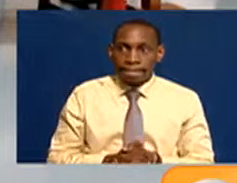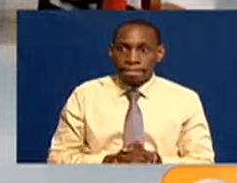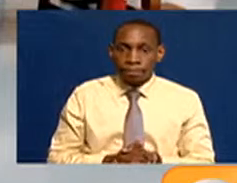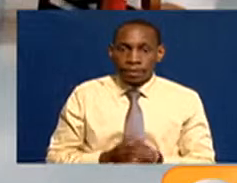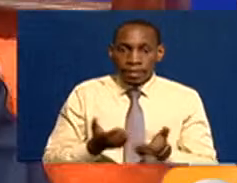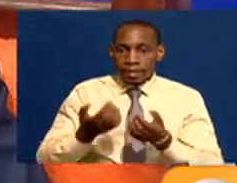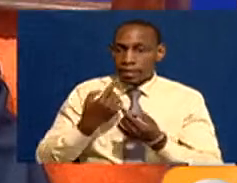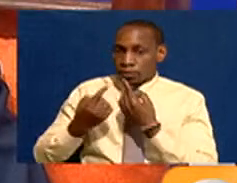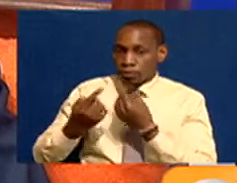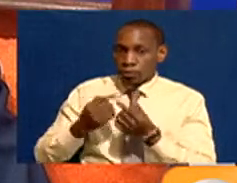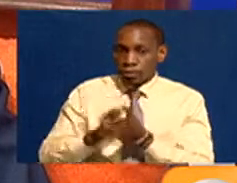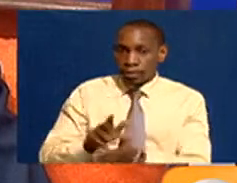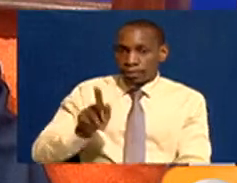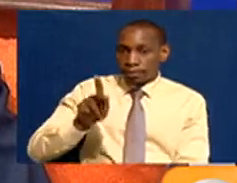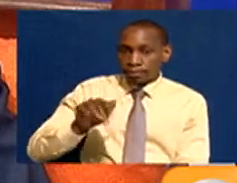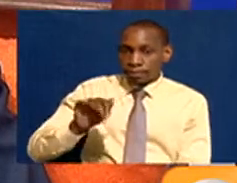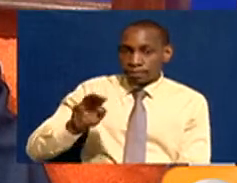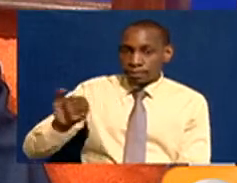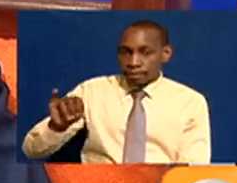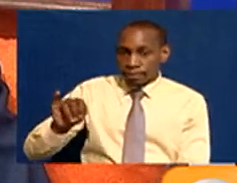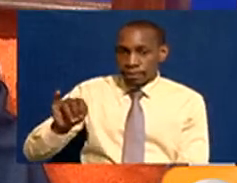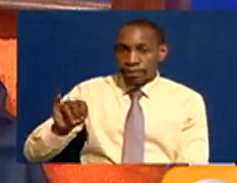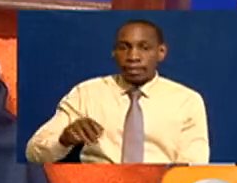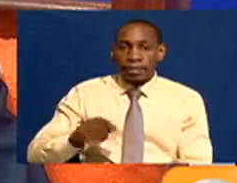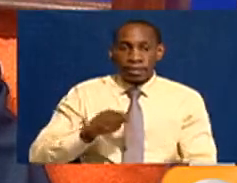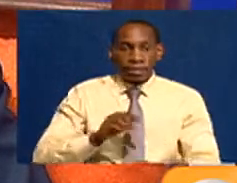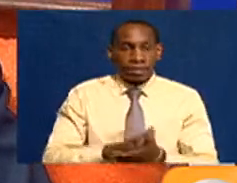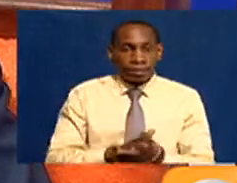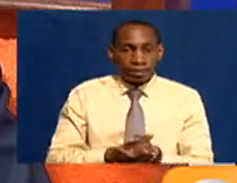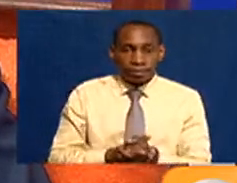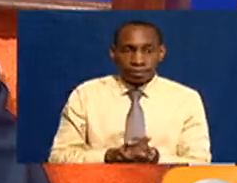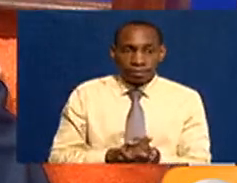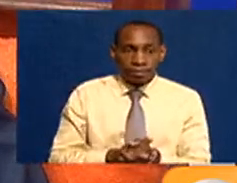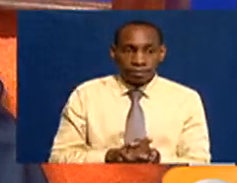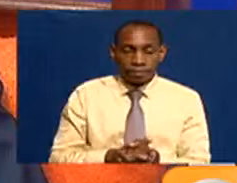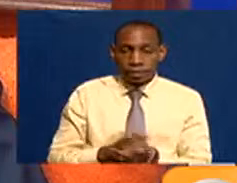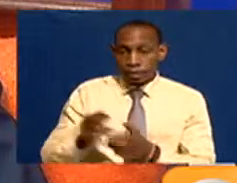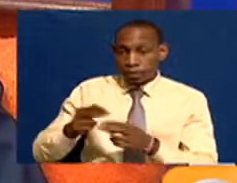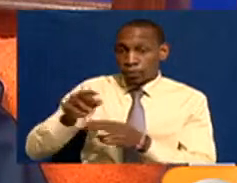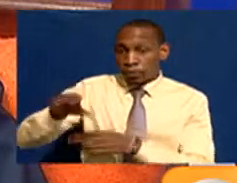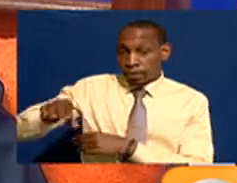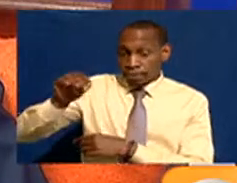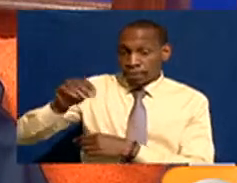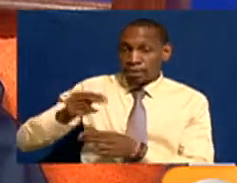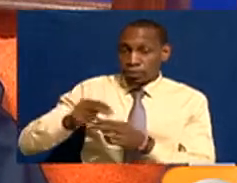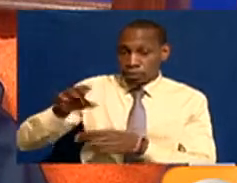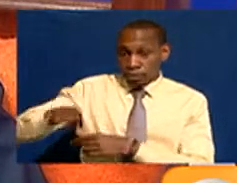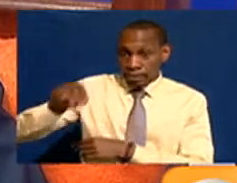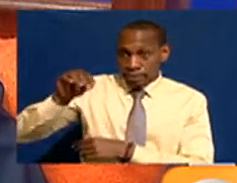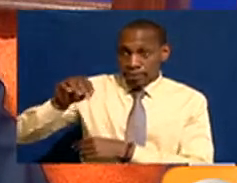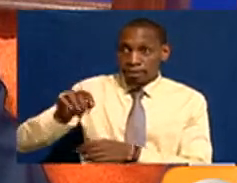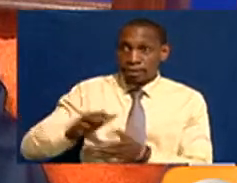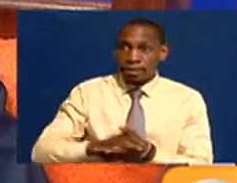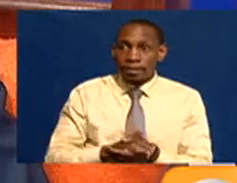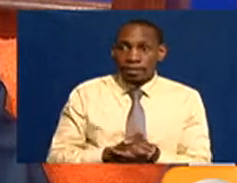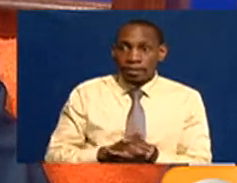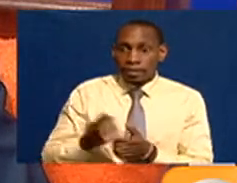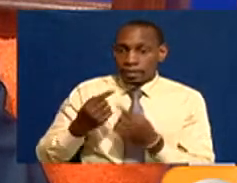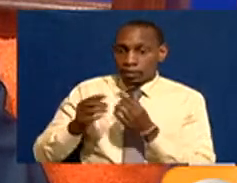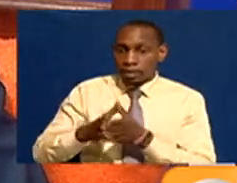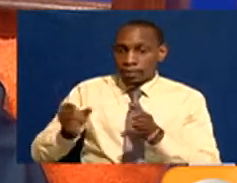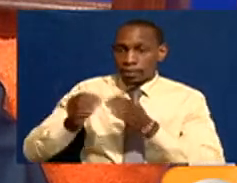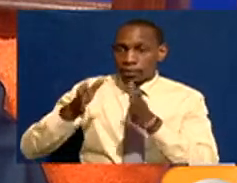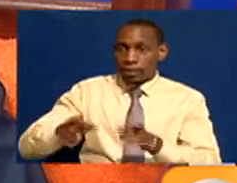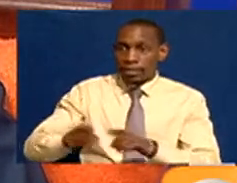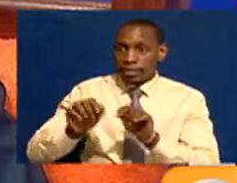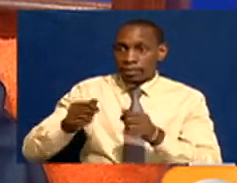need to talk to Kimani Ichung'wah. I am almost locating where it is. Once I get it, I will talk to the majority leader so that